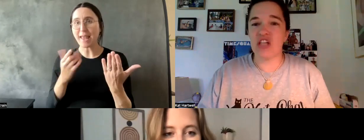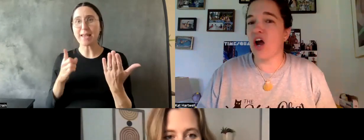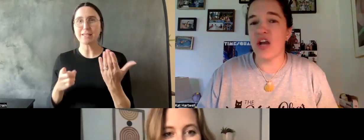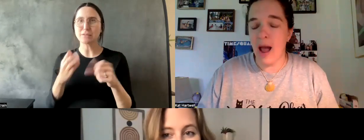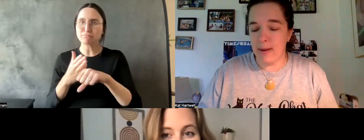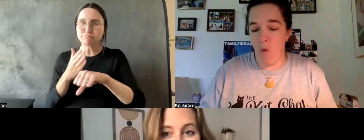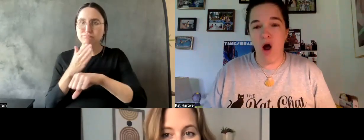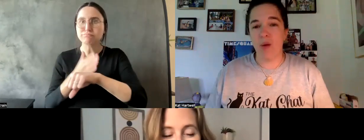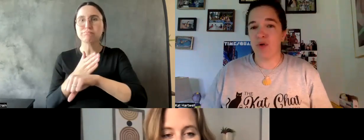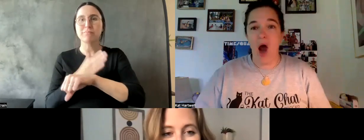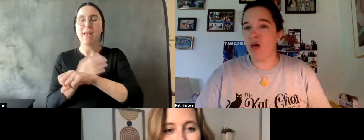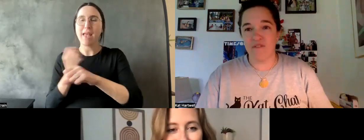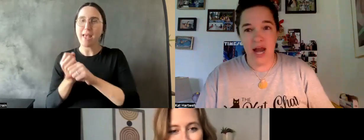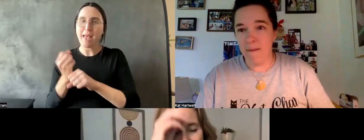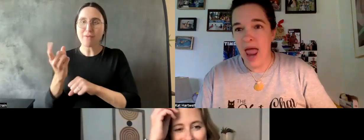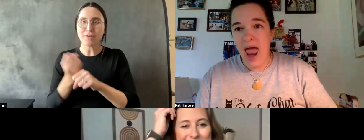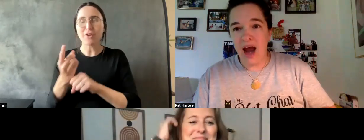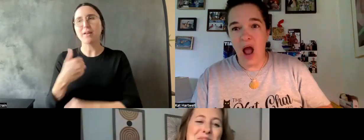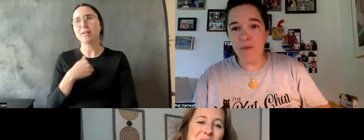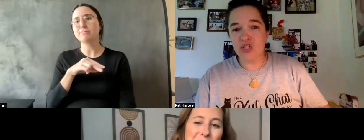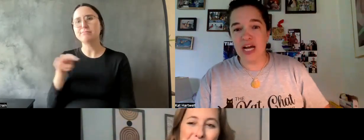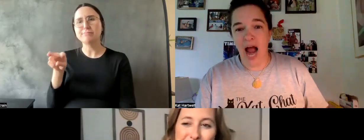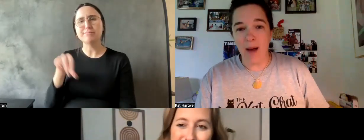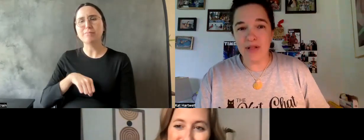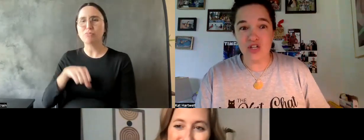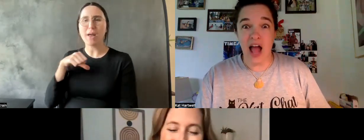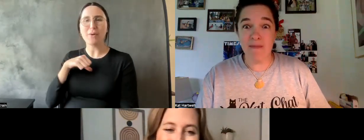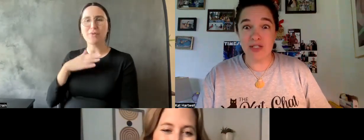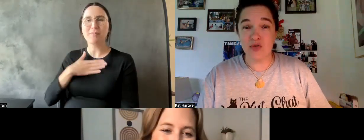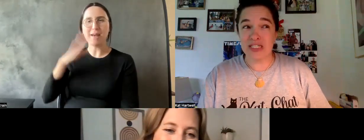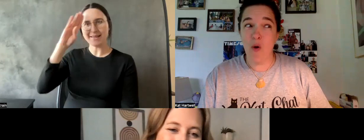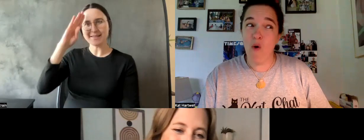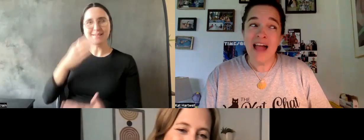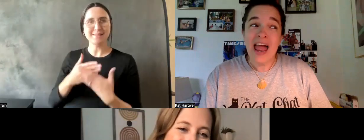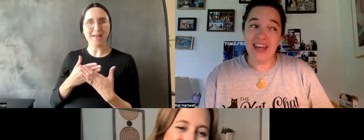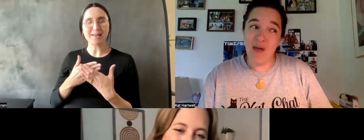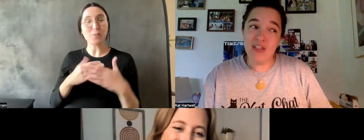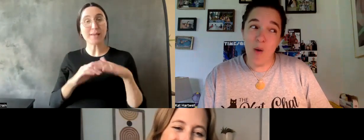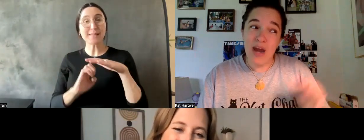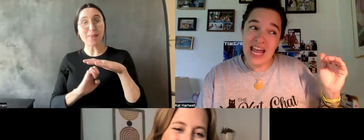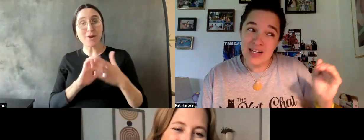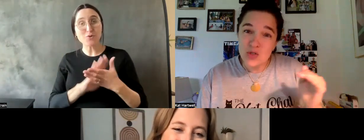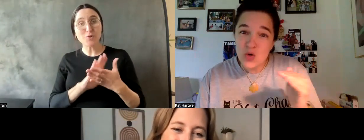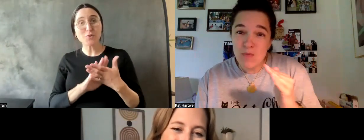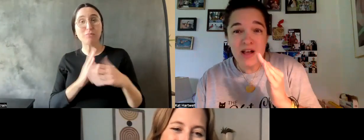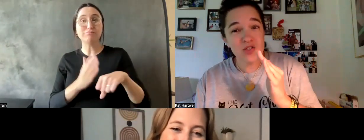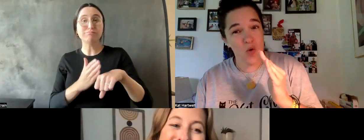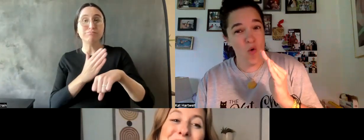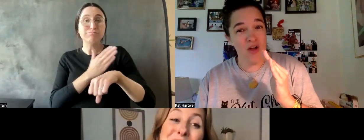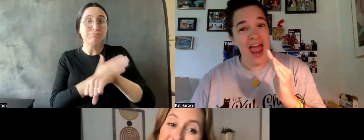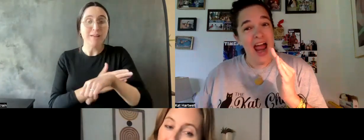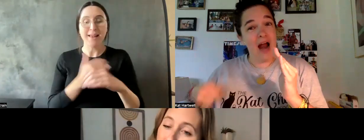and I could not be more proud of him and how much he accomplished in elementary school. Now he's going into